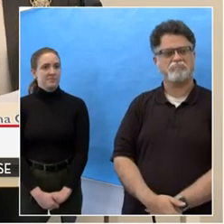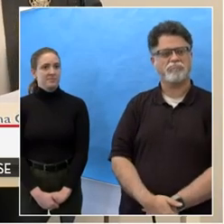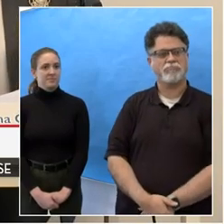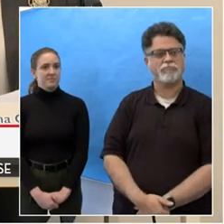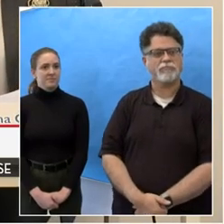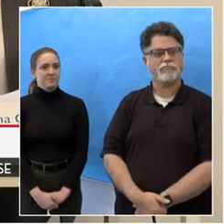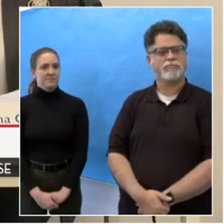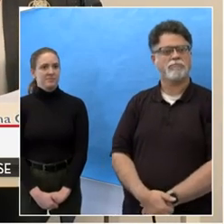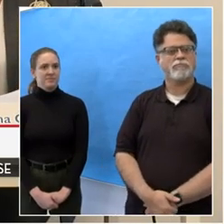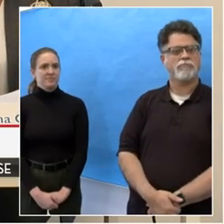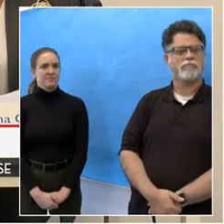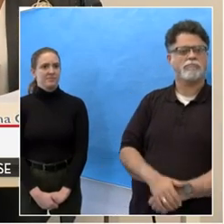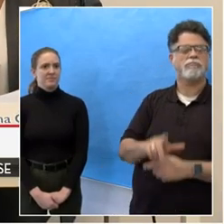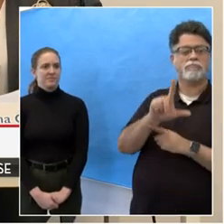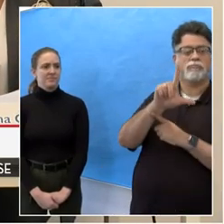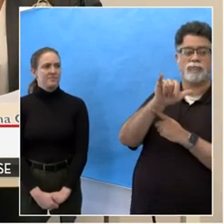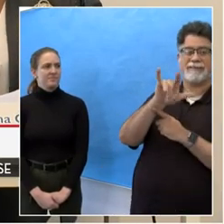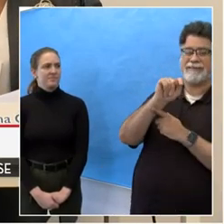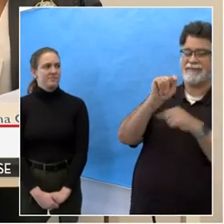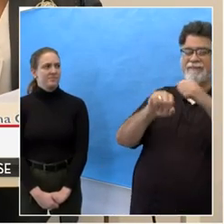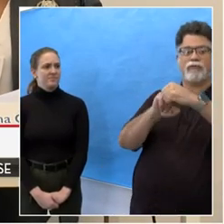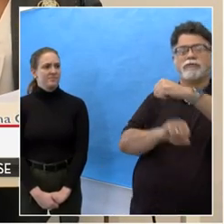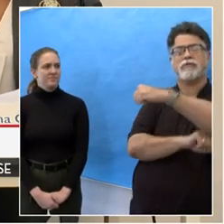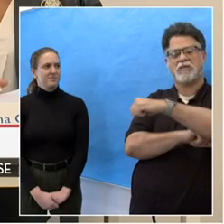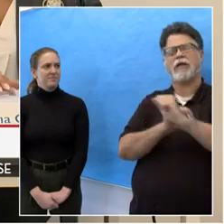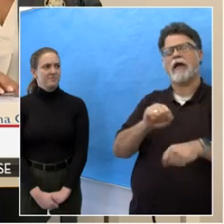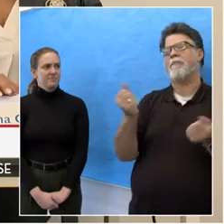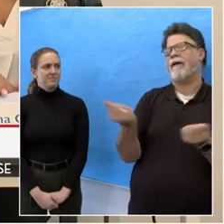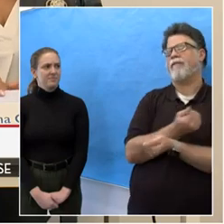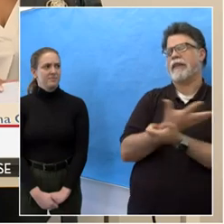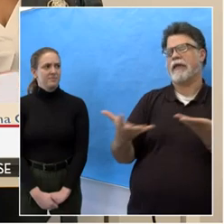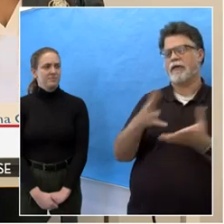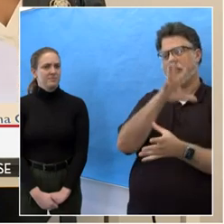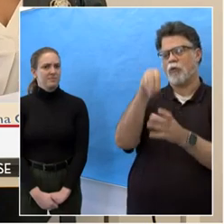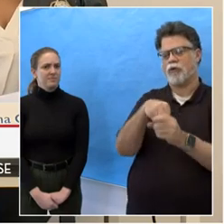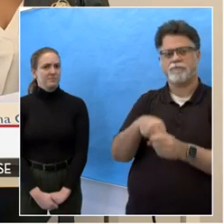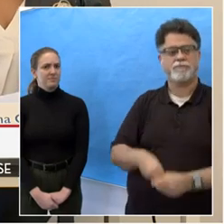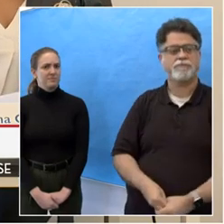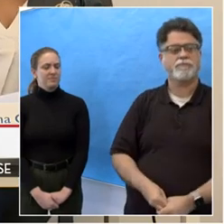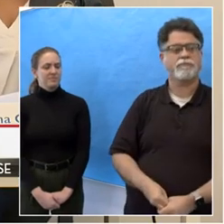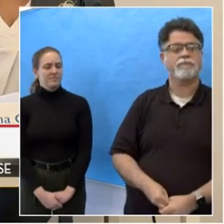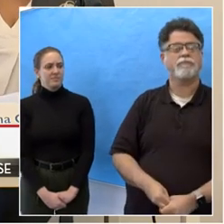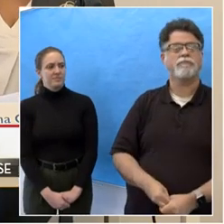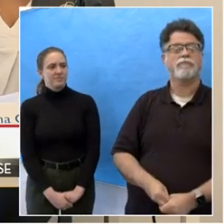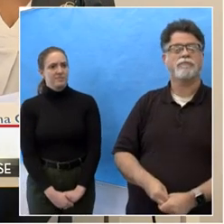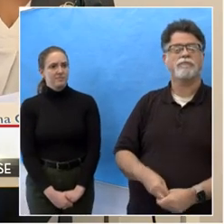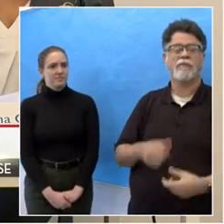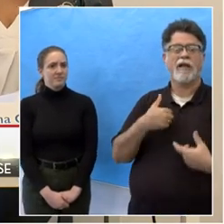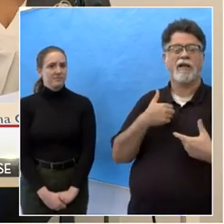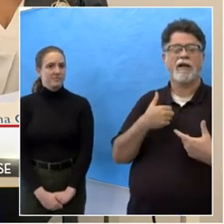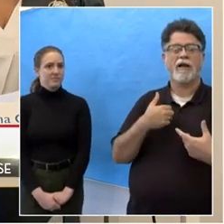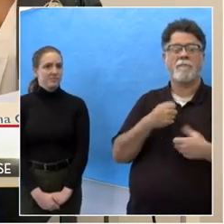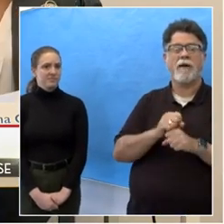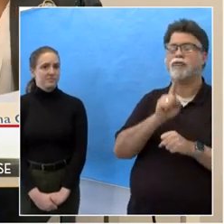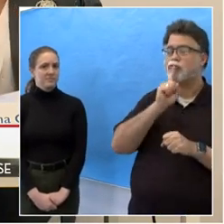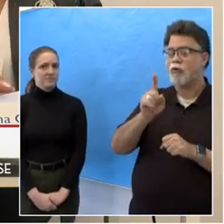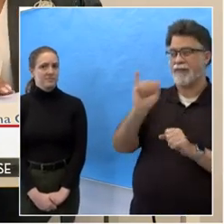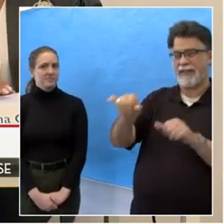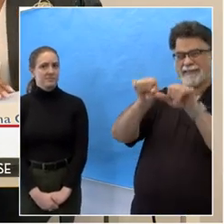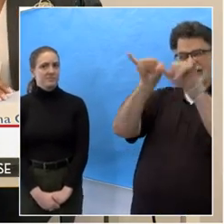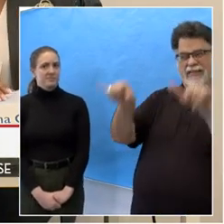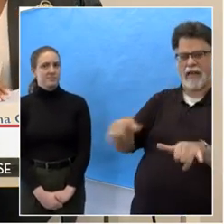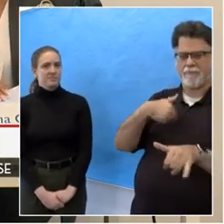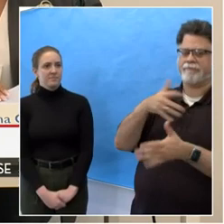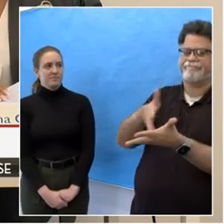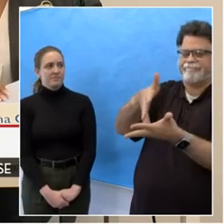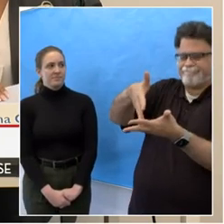And we work to improve the literacy ecosystem in several ways. One, you've heard us say quite intentionally, we